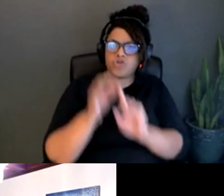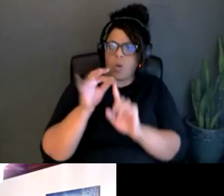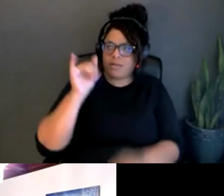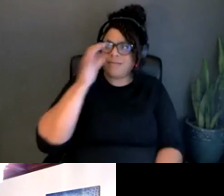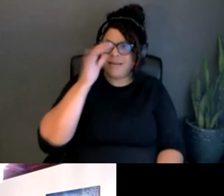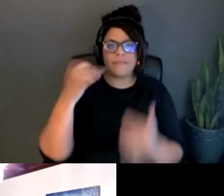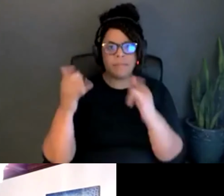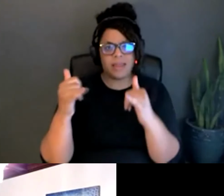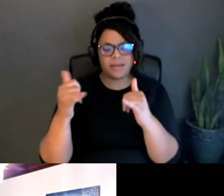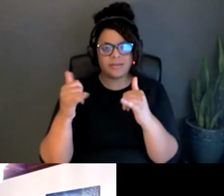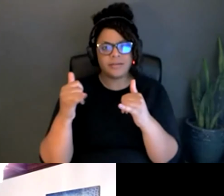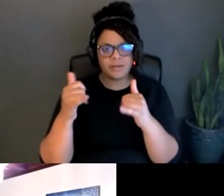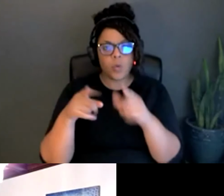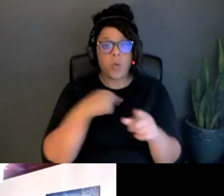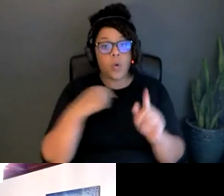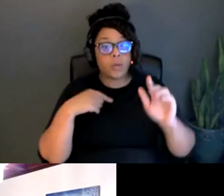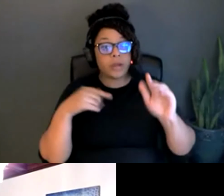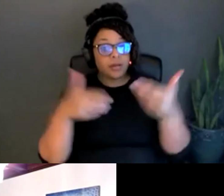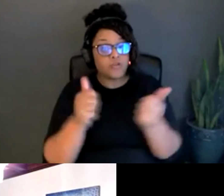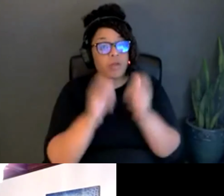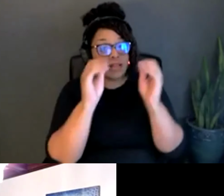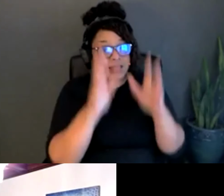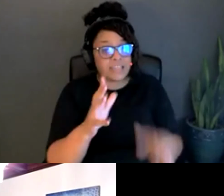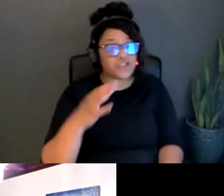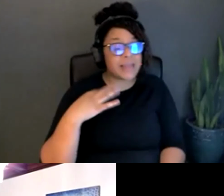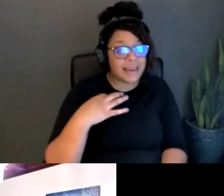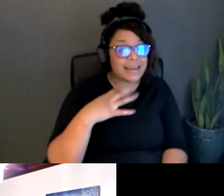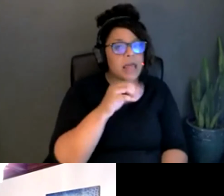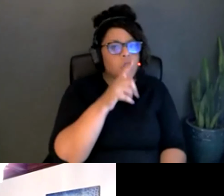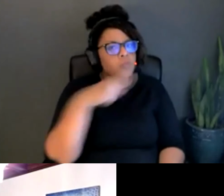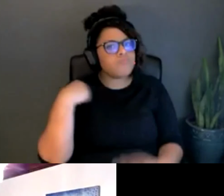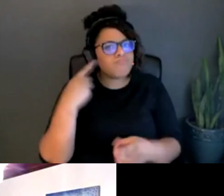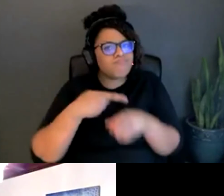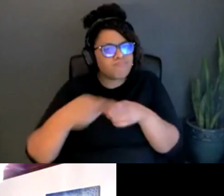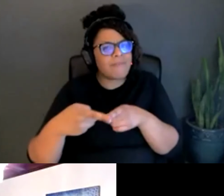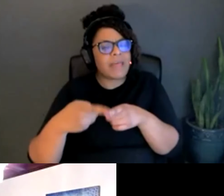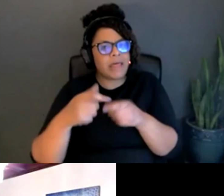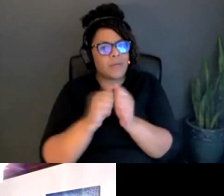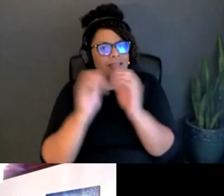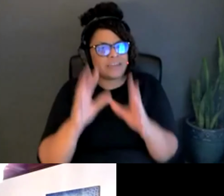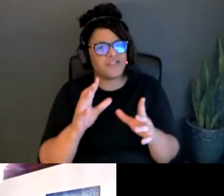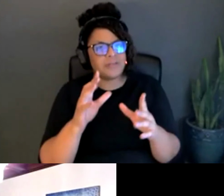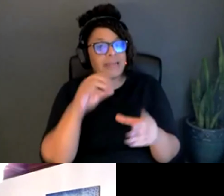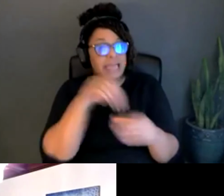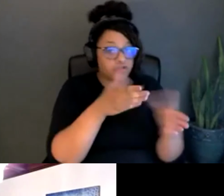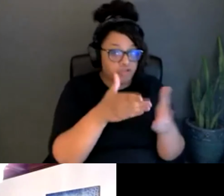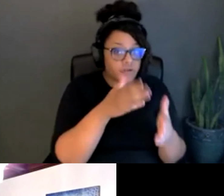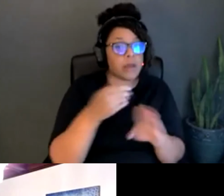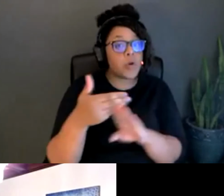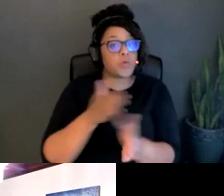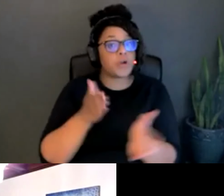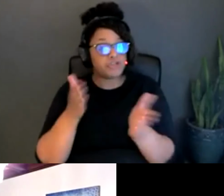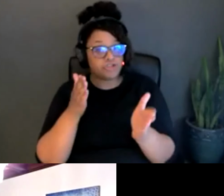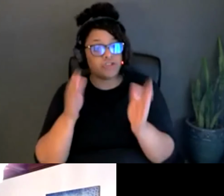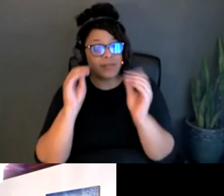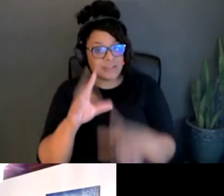when we're introducing it to teacher candidates and even those who've been in the field. So both in-service and pre-service teachers